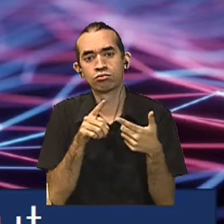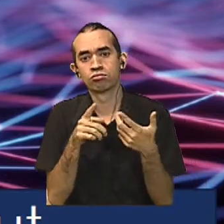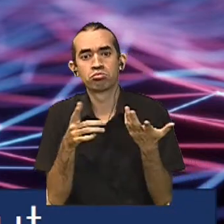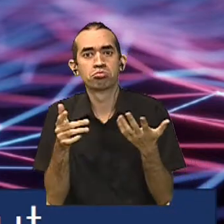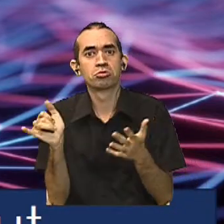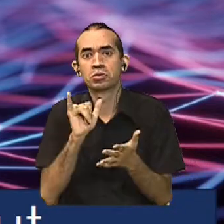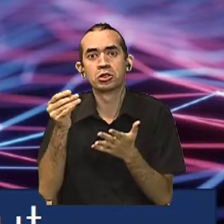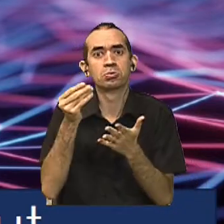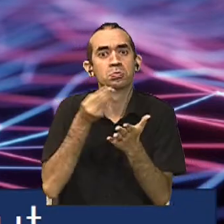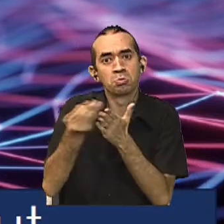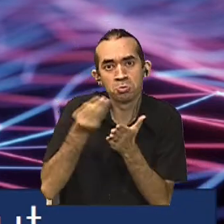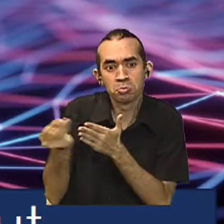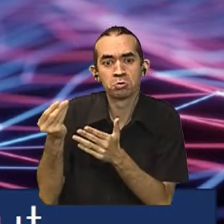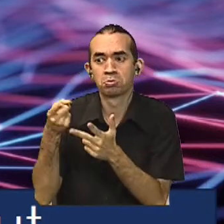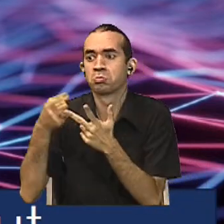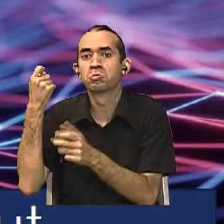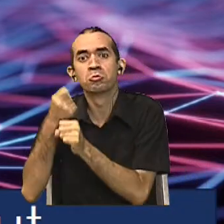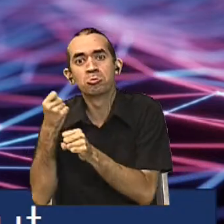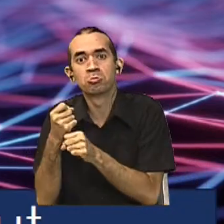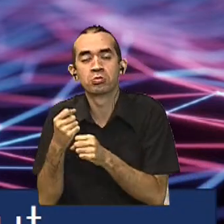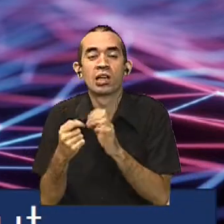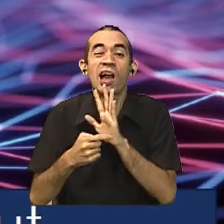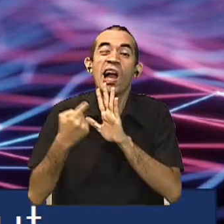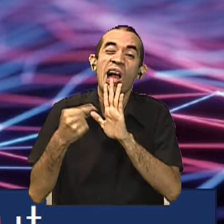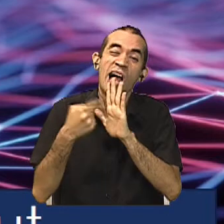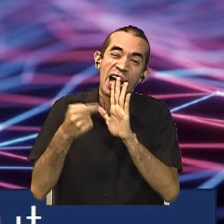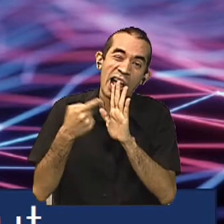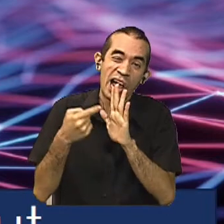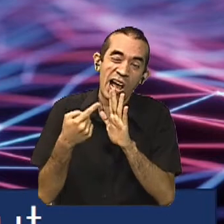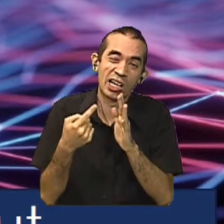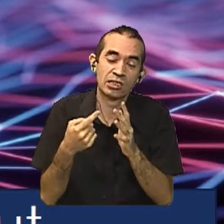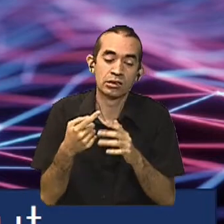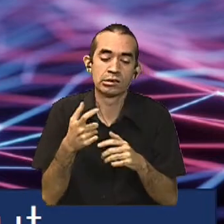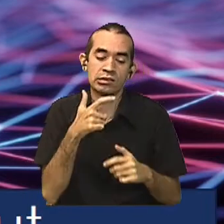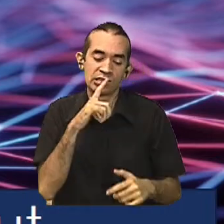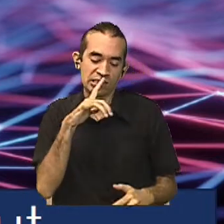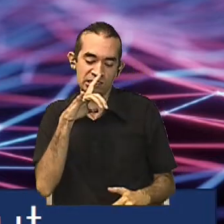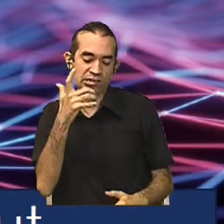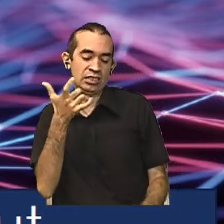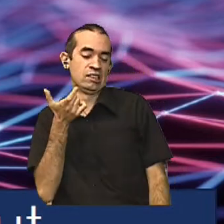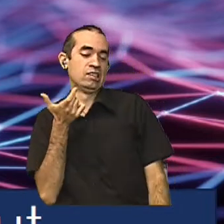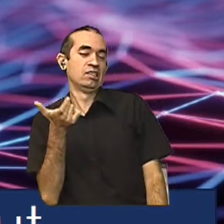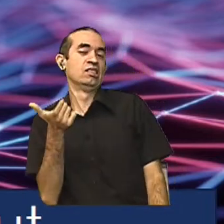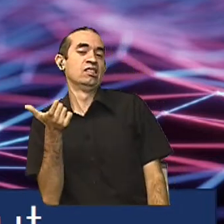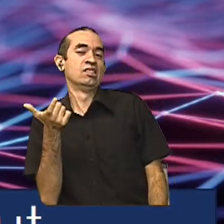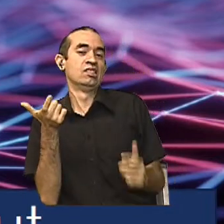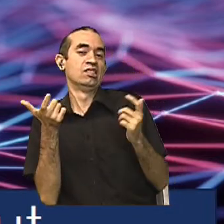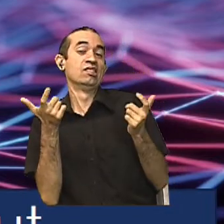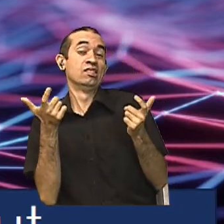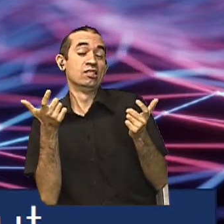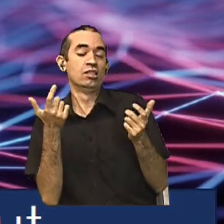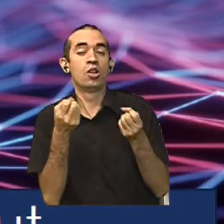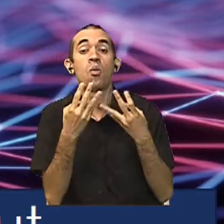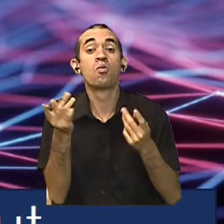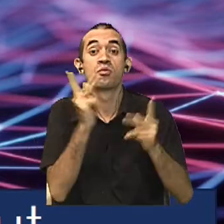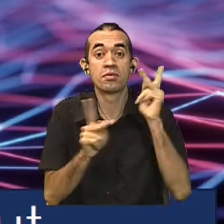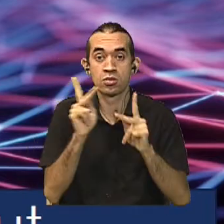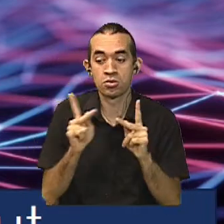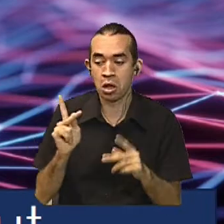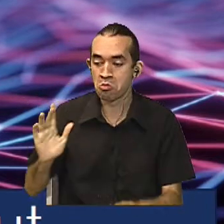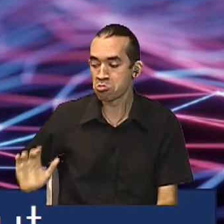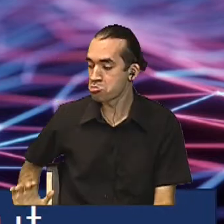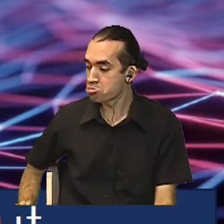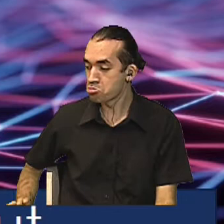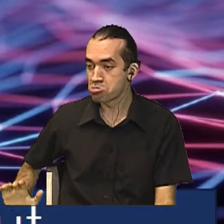shop. But sometimes it becomes a luxury too. Many people grew up